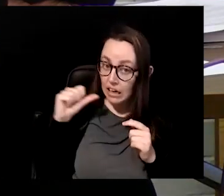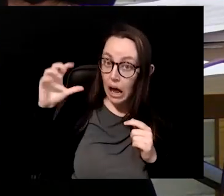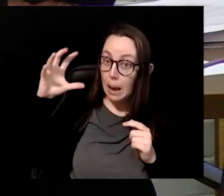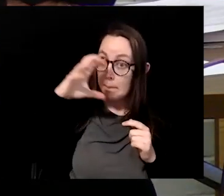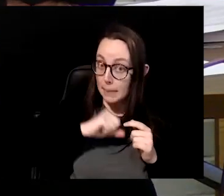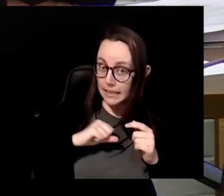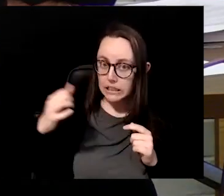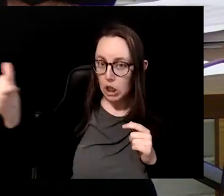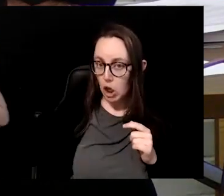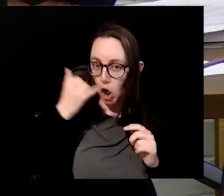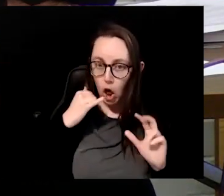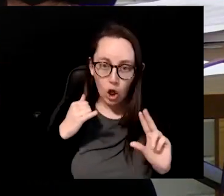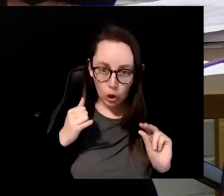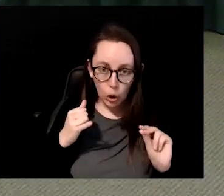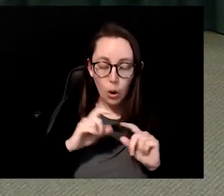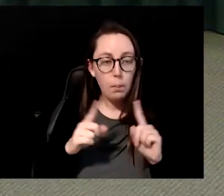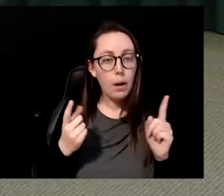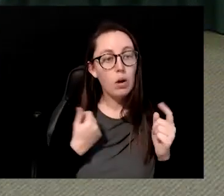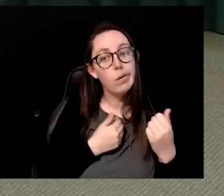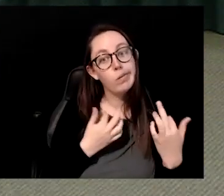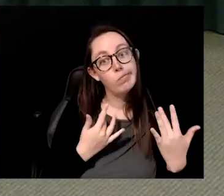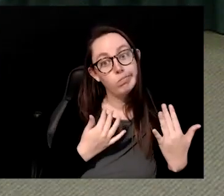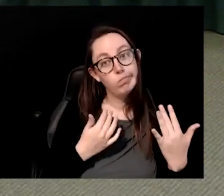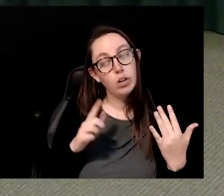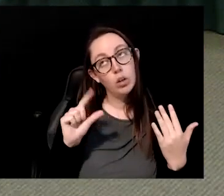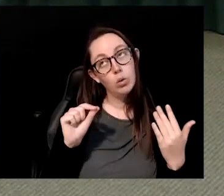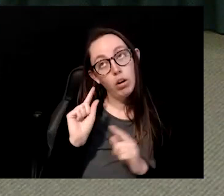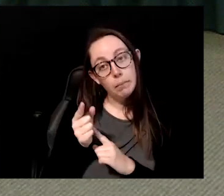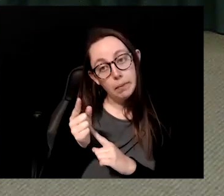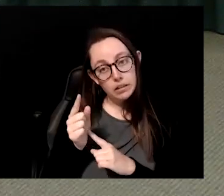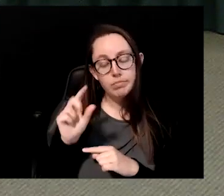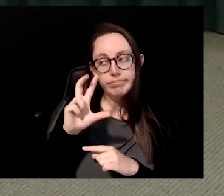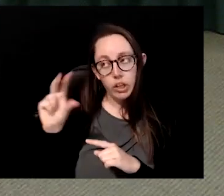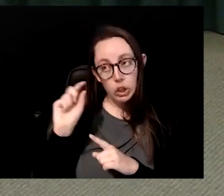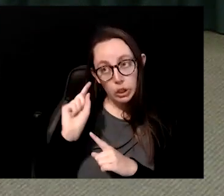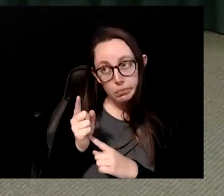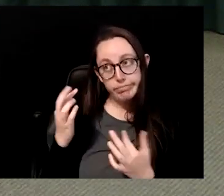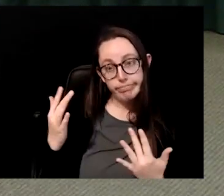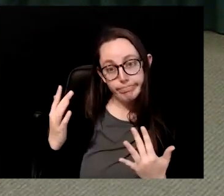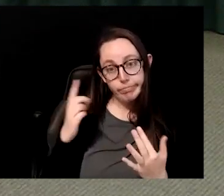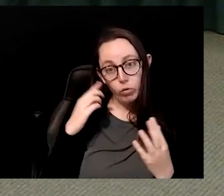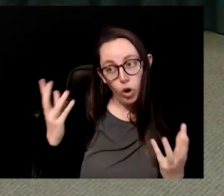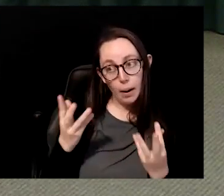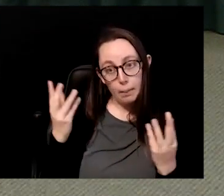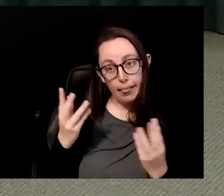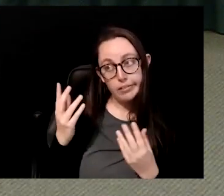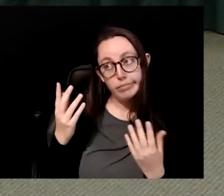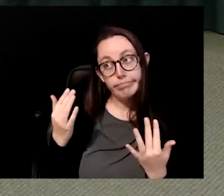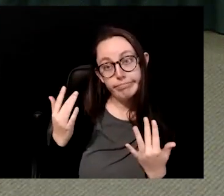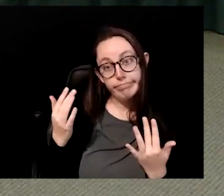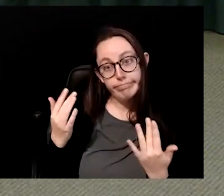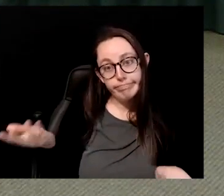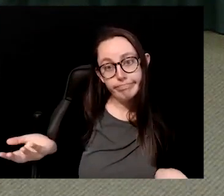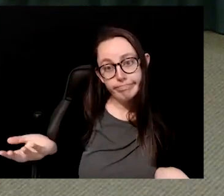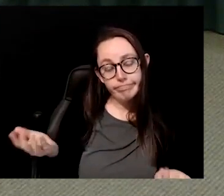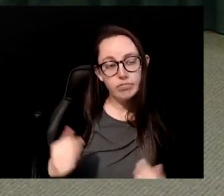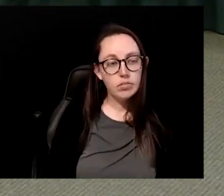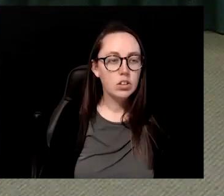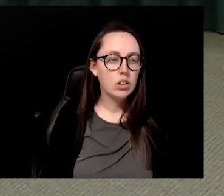uh Daniel yeah I just kind of want to say that speaking about